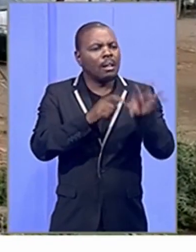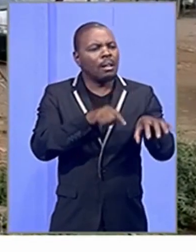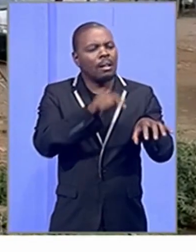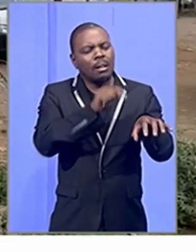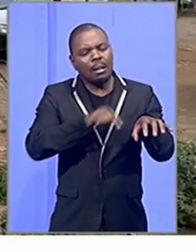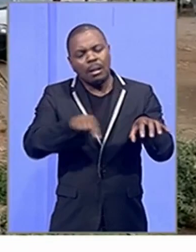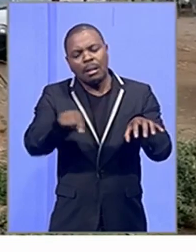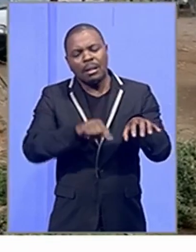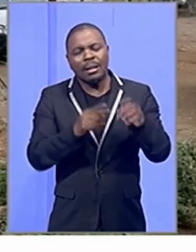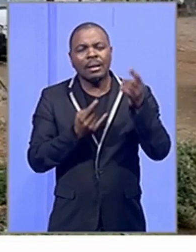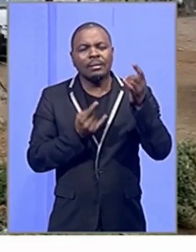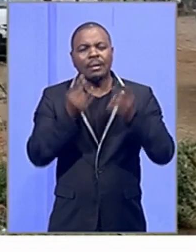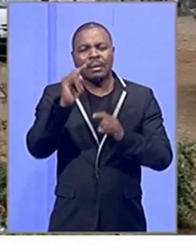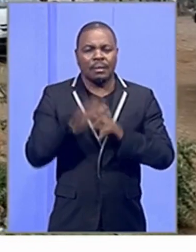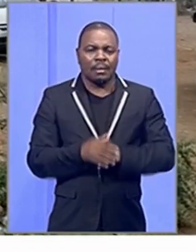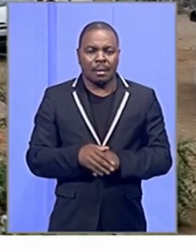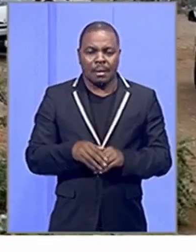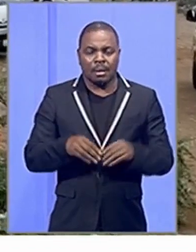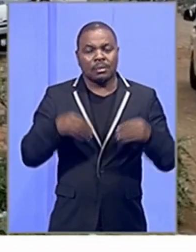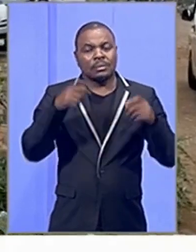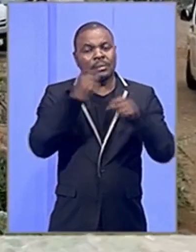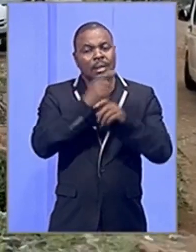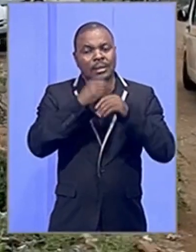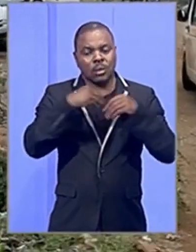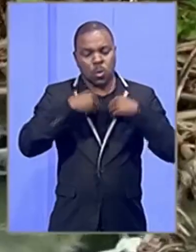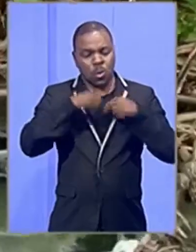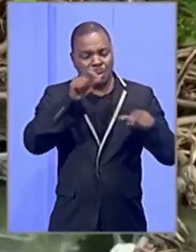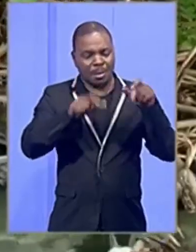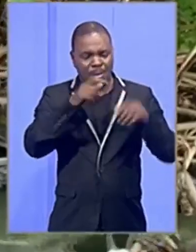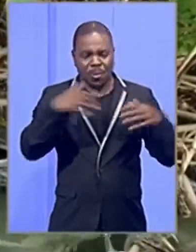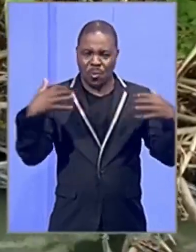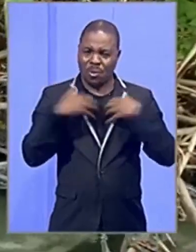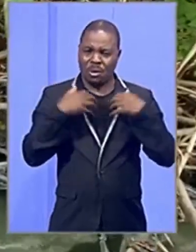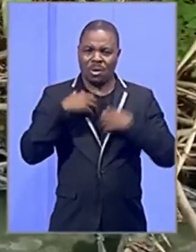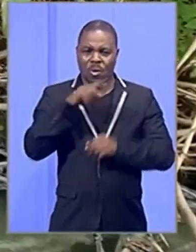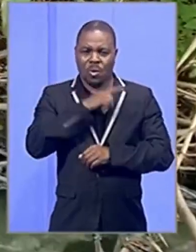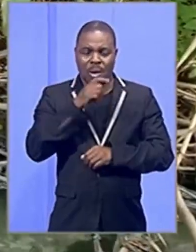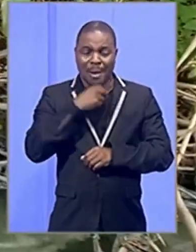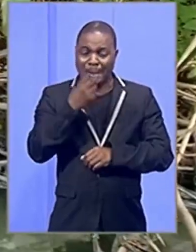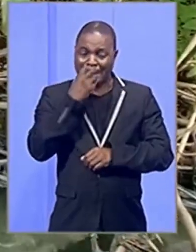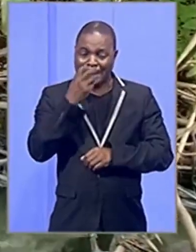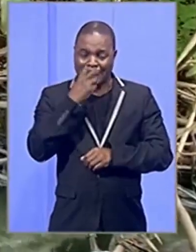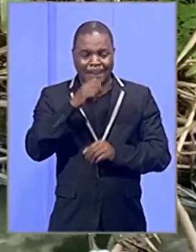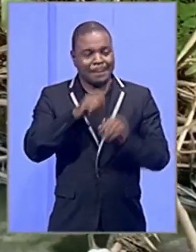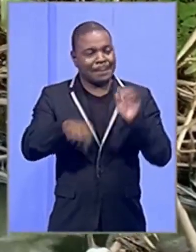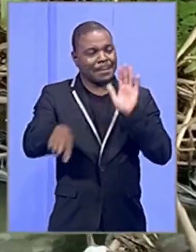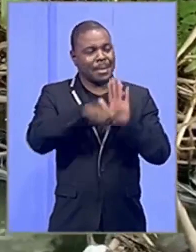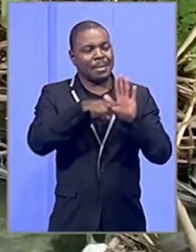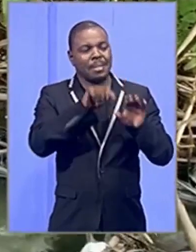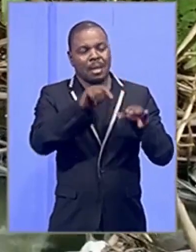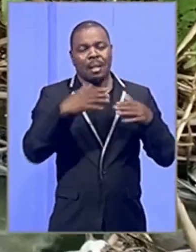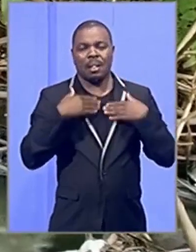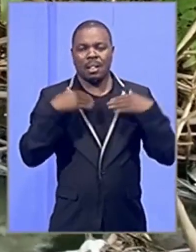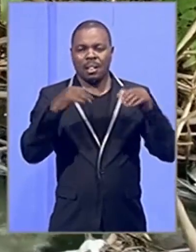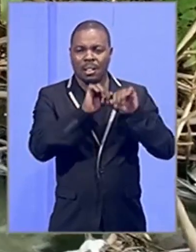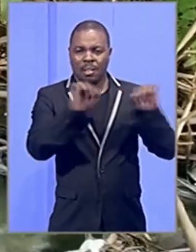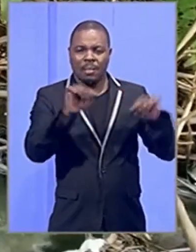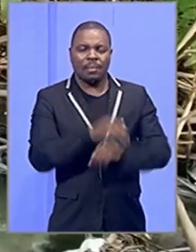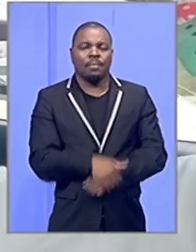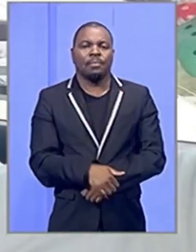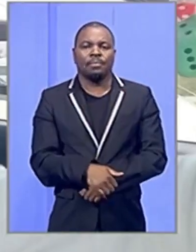ka fa torotswaneng. Borra dithekisi ba tshwenyegile fa monkgo o tlile go ama itekanelo ya bone mo go sa